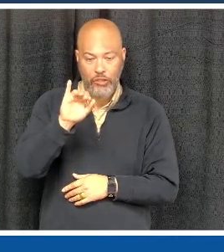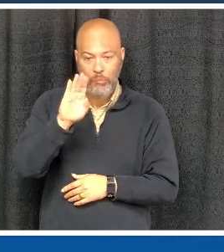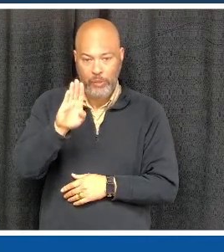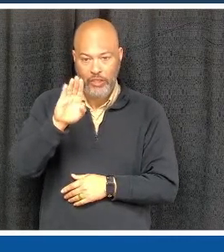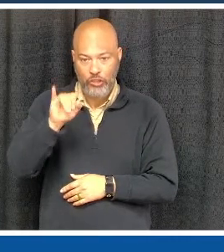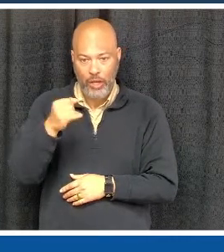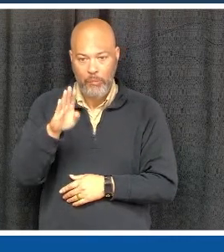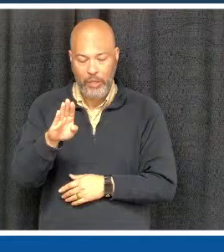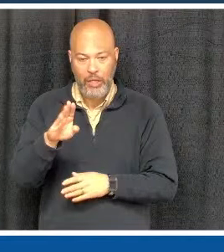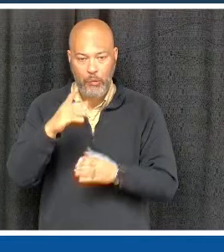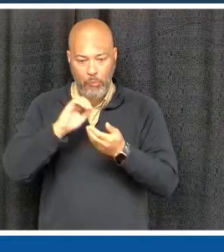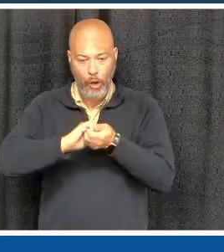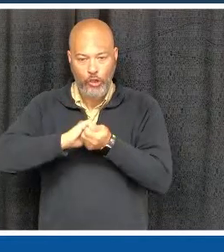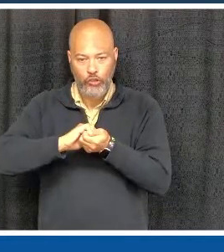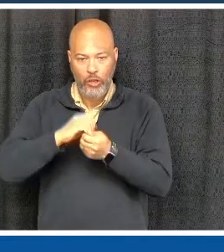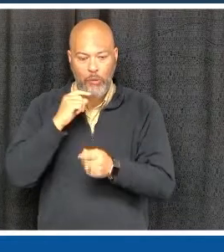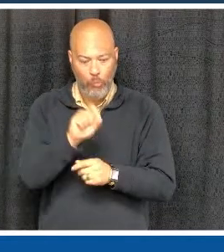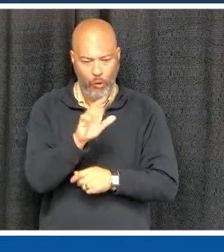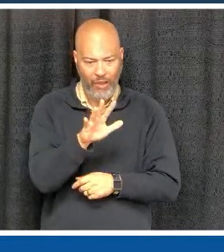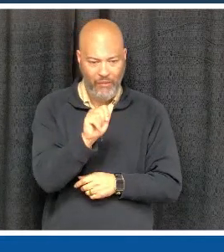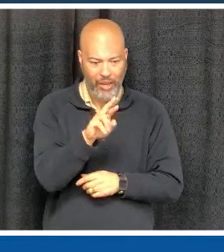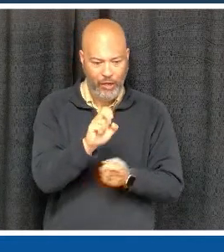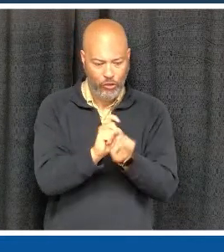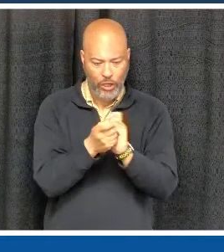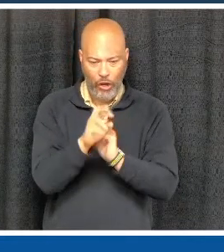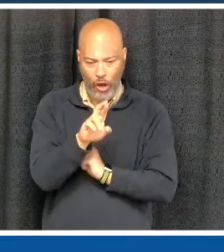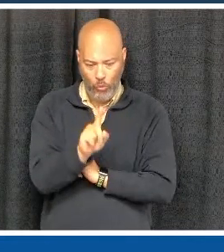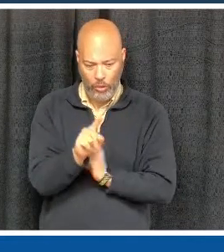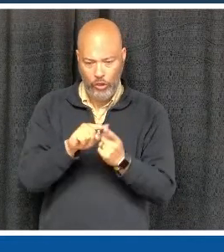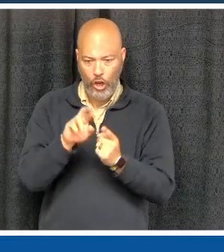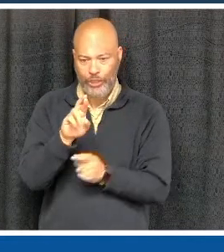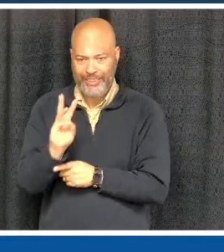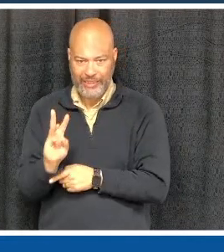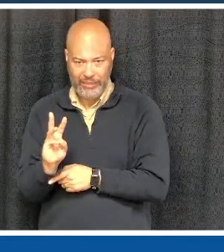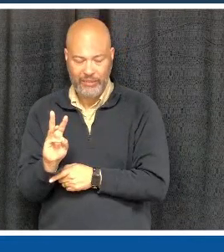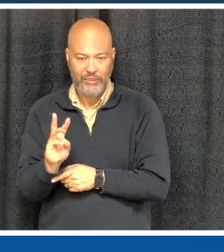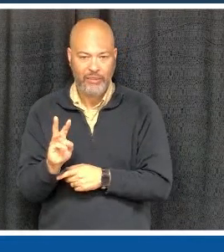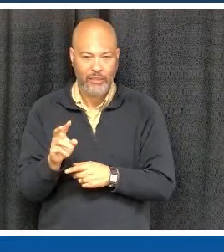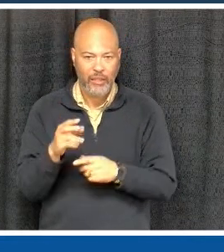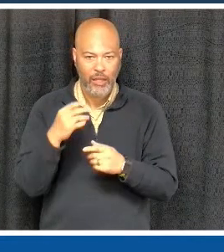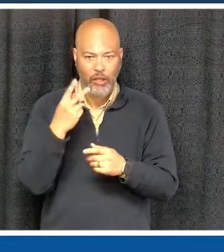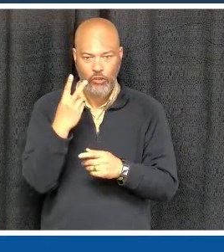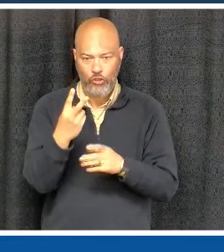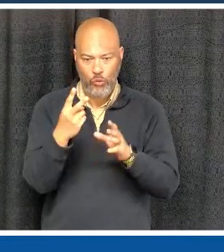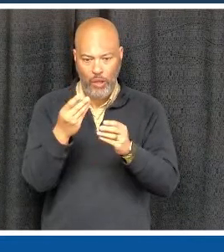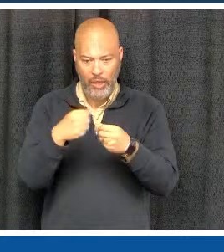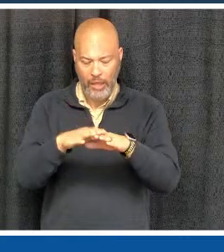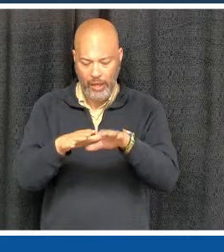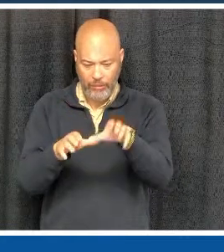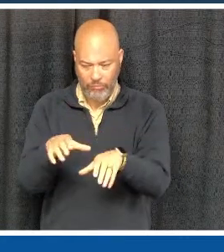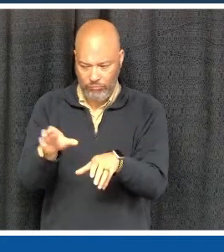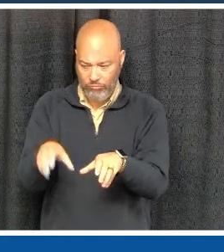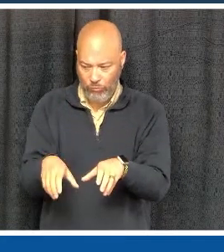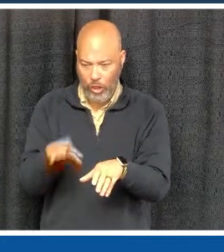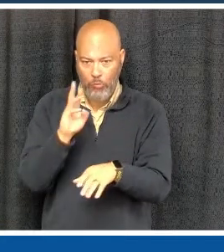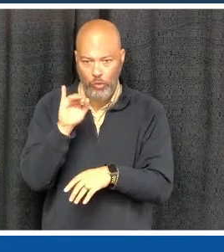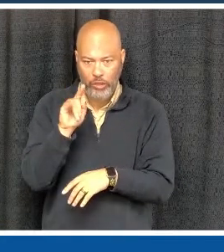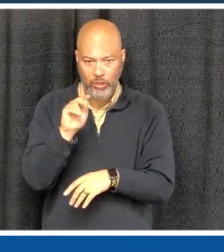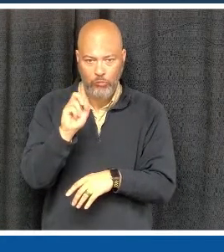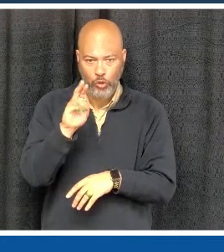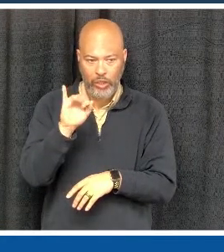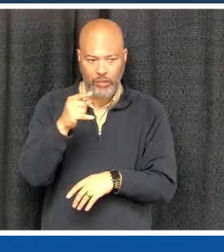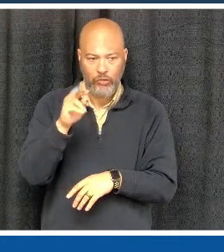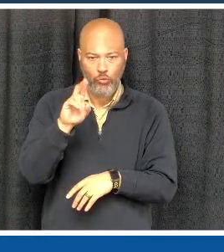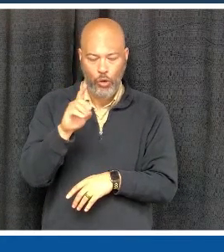was 0.85 acres from R1 to R6. There's two parcels on the southeast corner of Britton Springs Road and